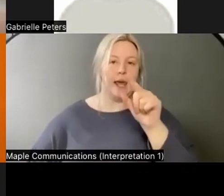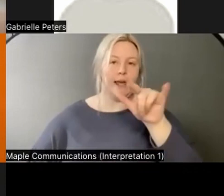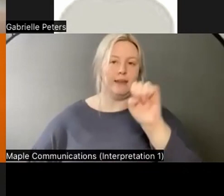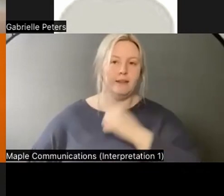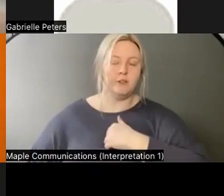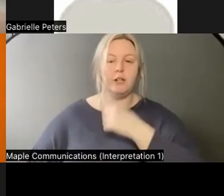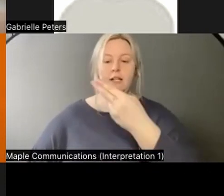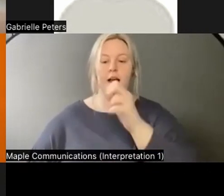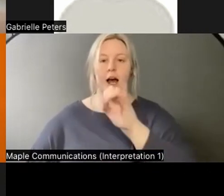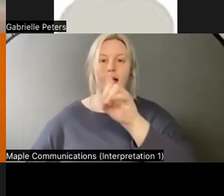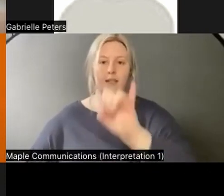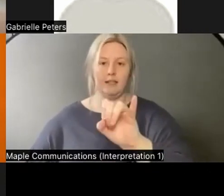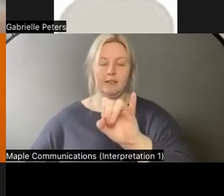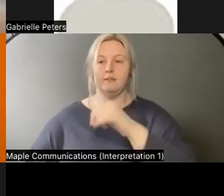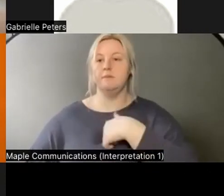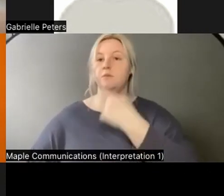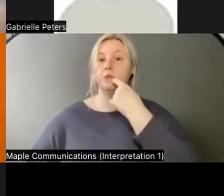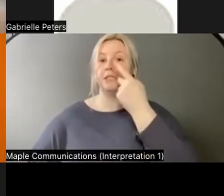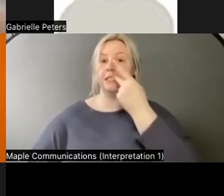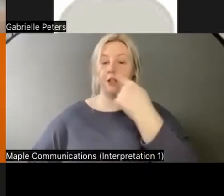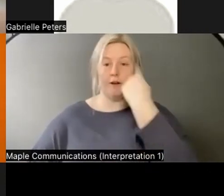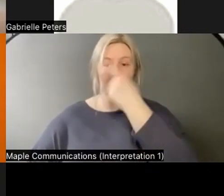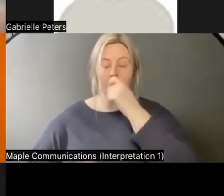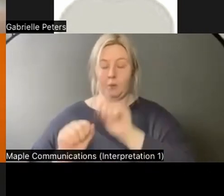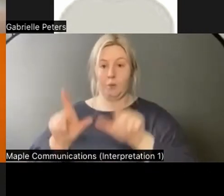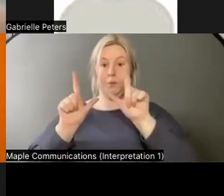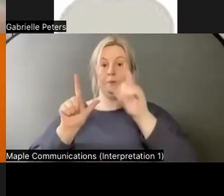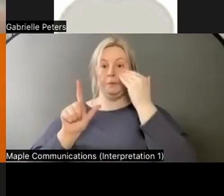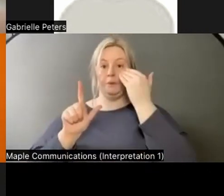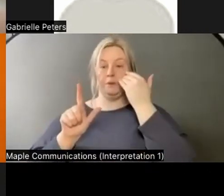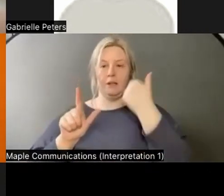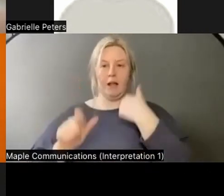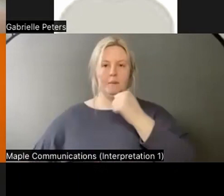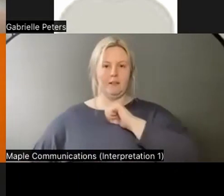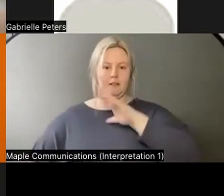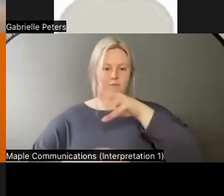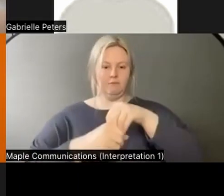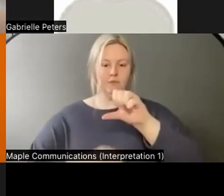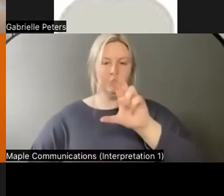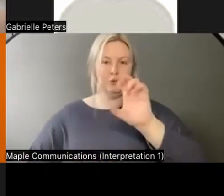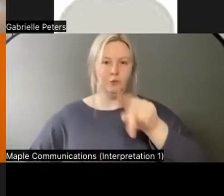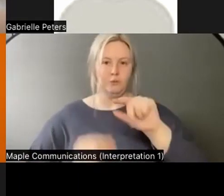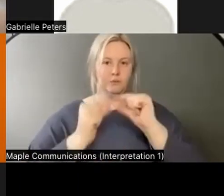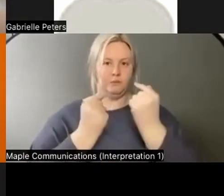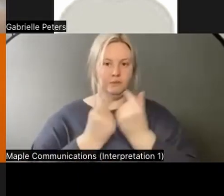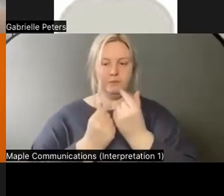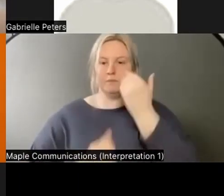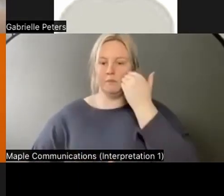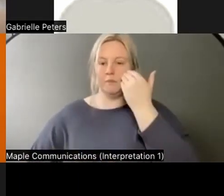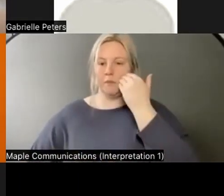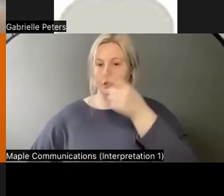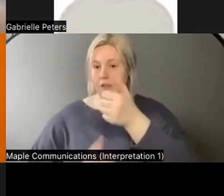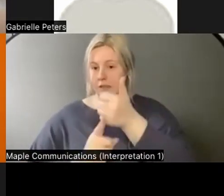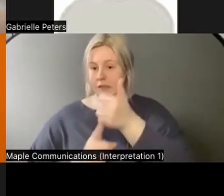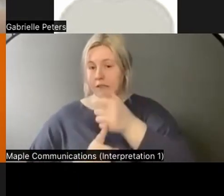I happen to know, it's an insider clip thing, that Heidi was going to be about an hour late because